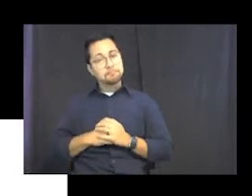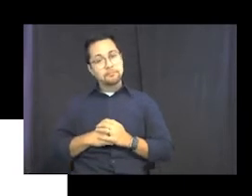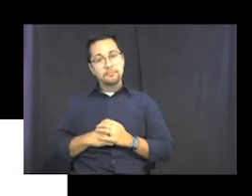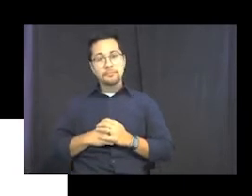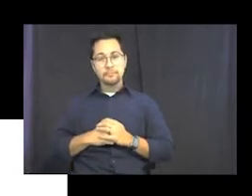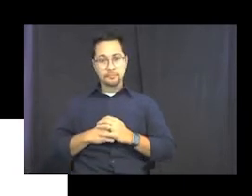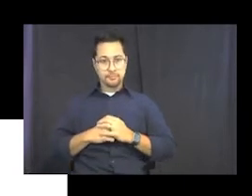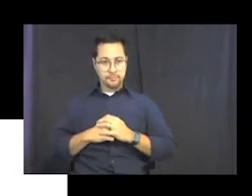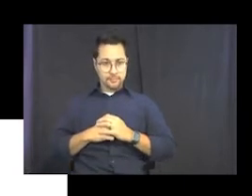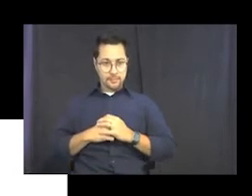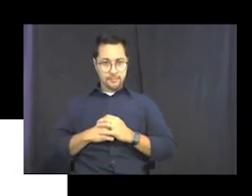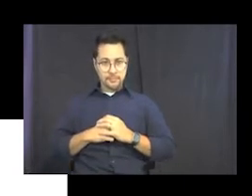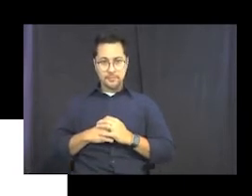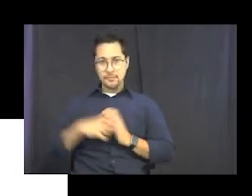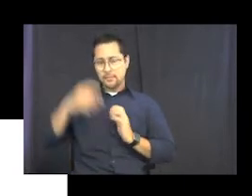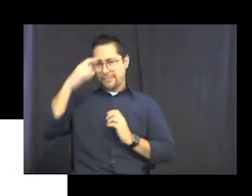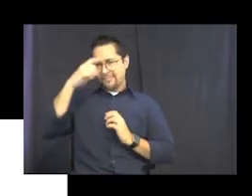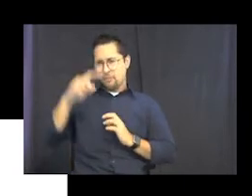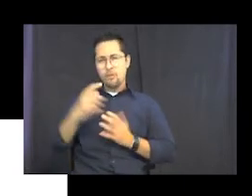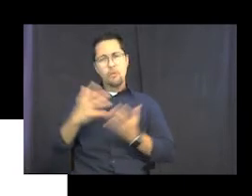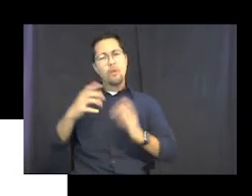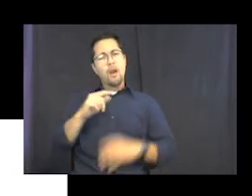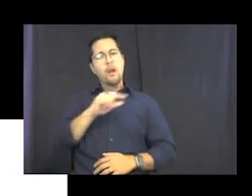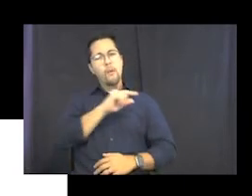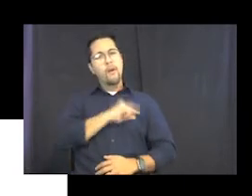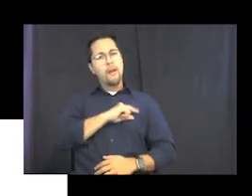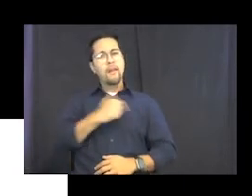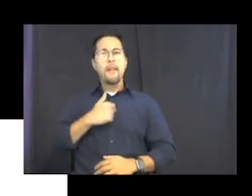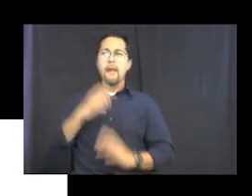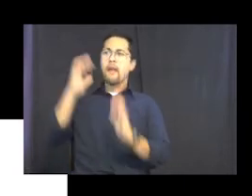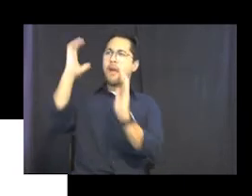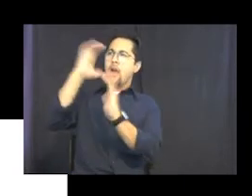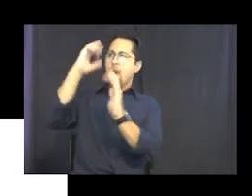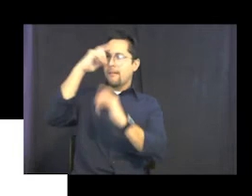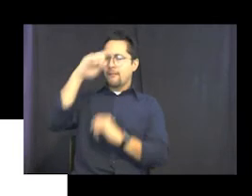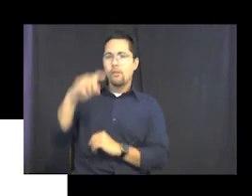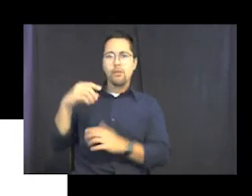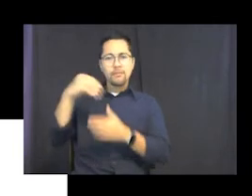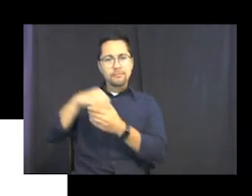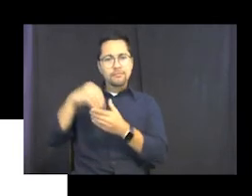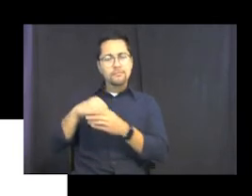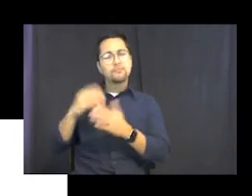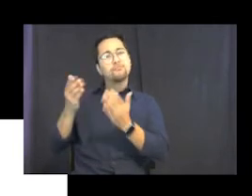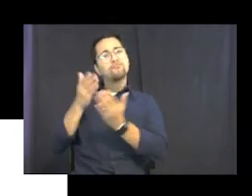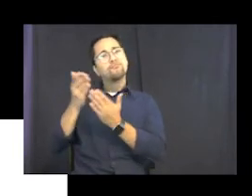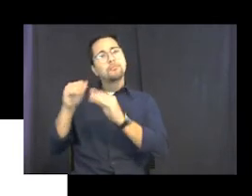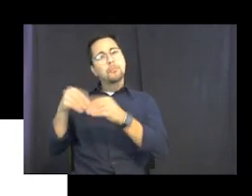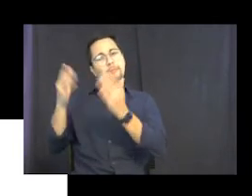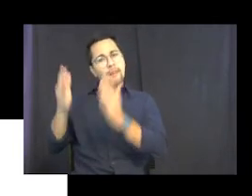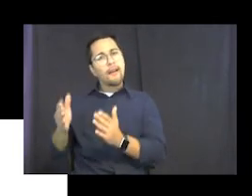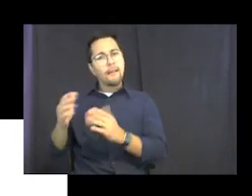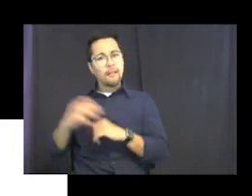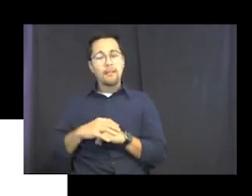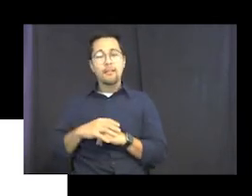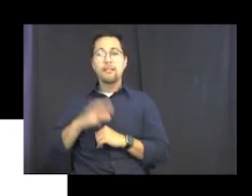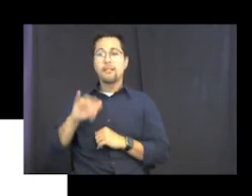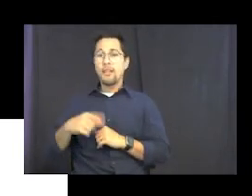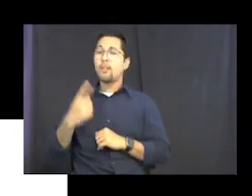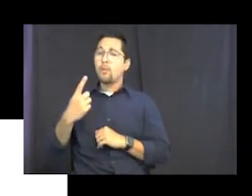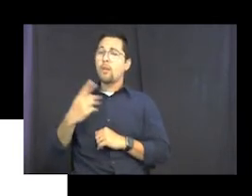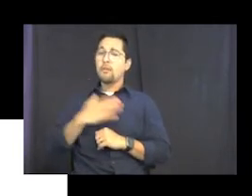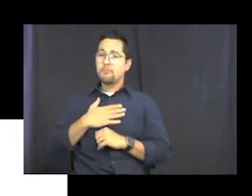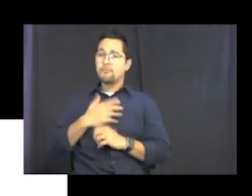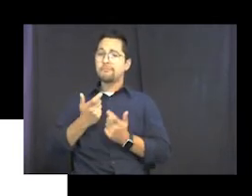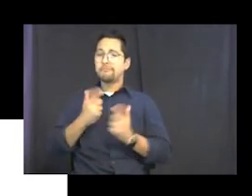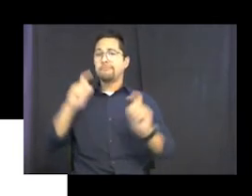For the what qualities do I look for in a service provider? That was one of my